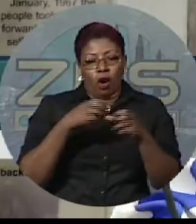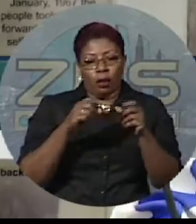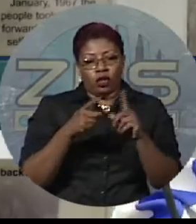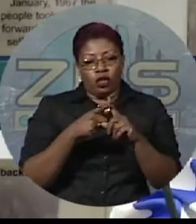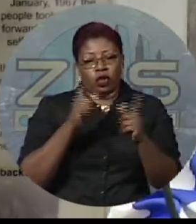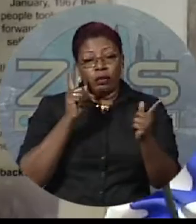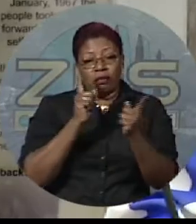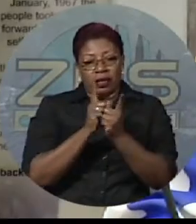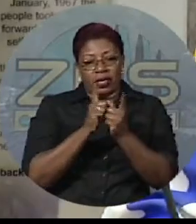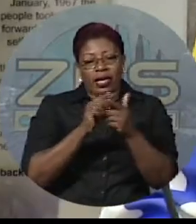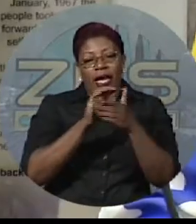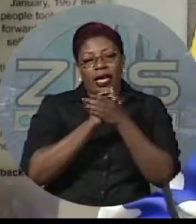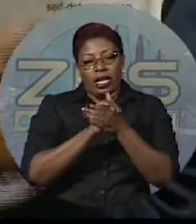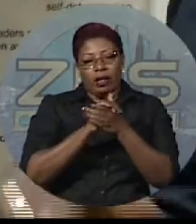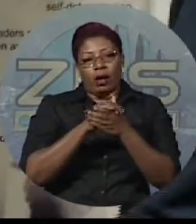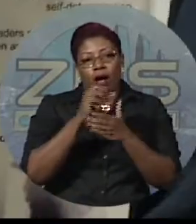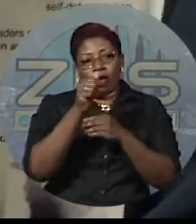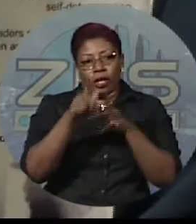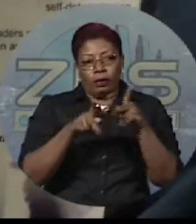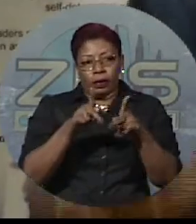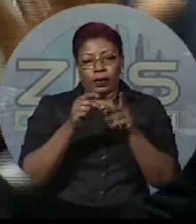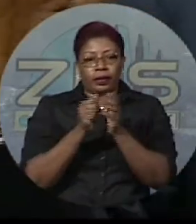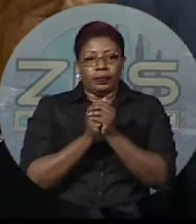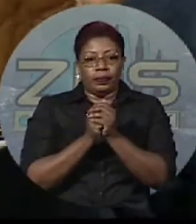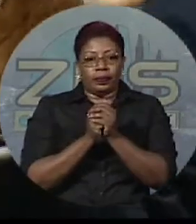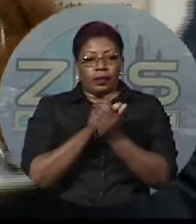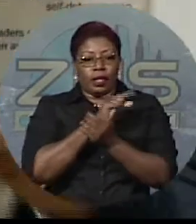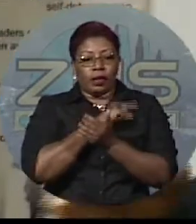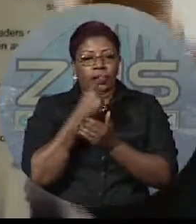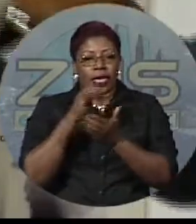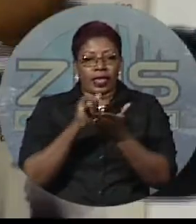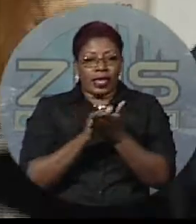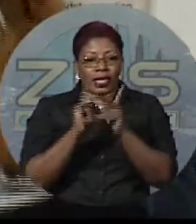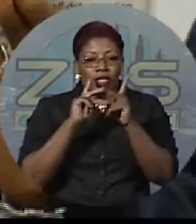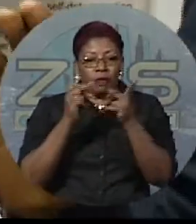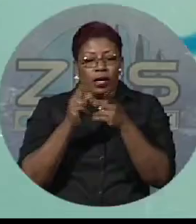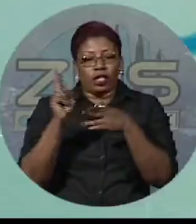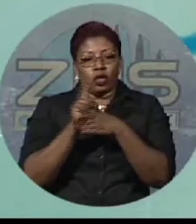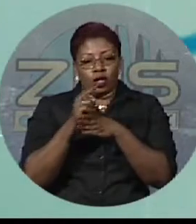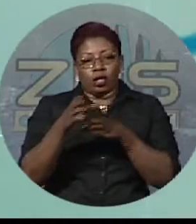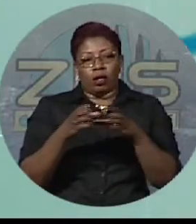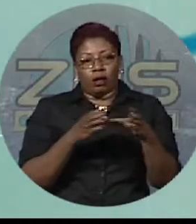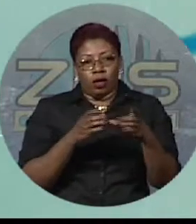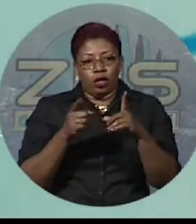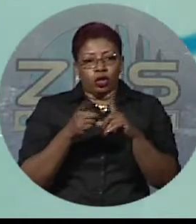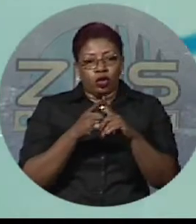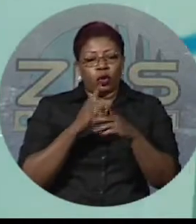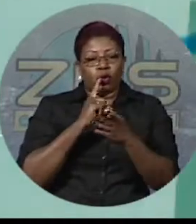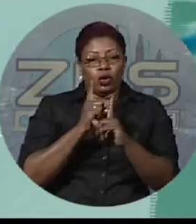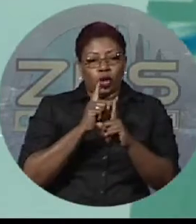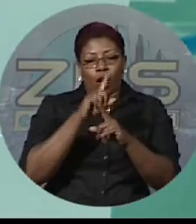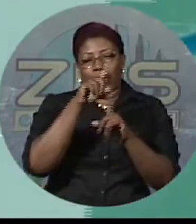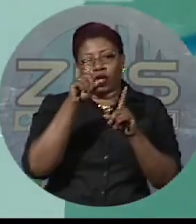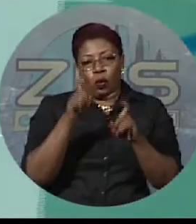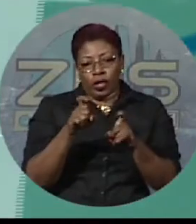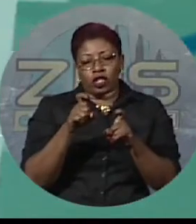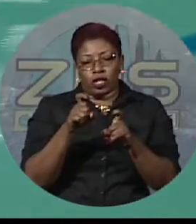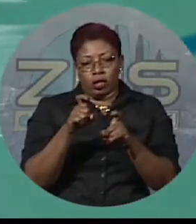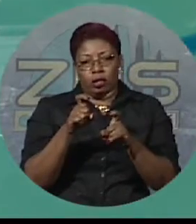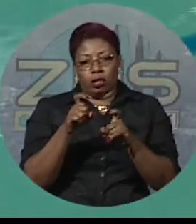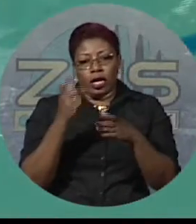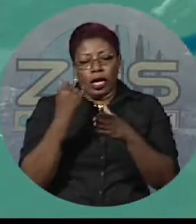lot of people along the way. Gibson says the party will use the convention as a platform to address questions that still